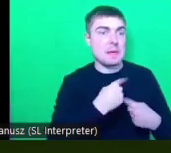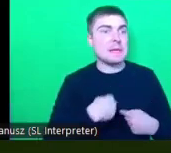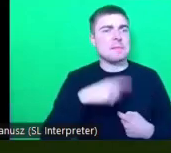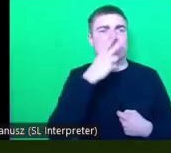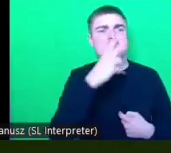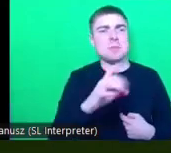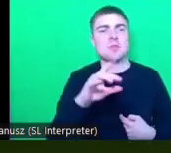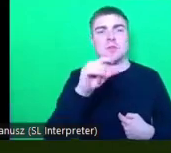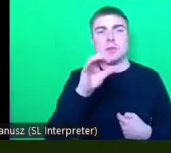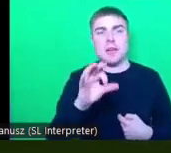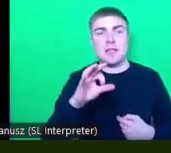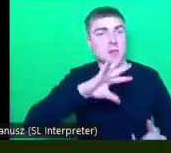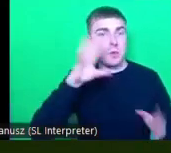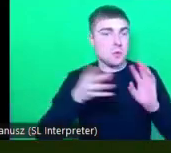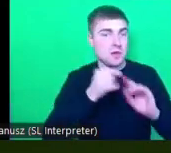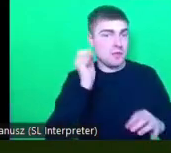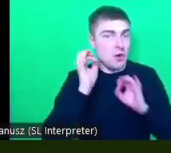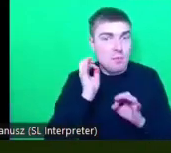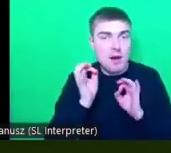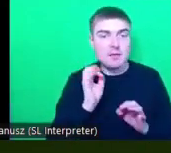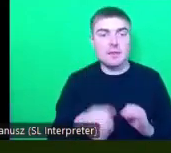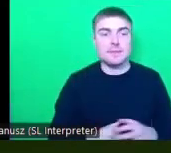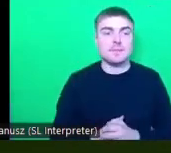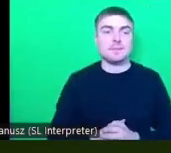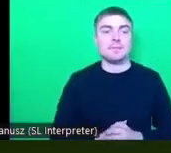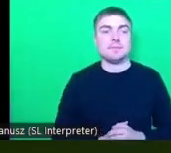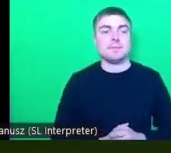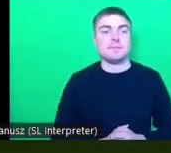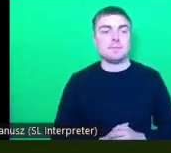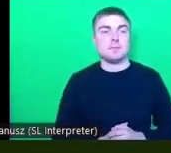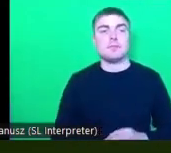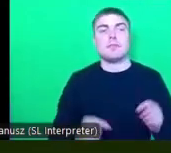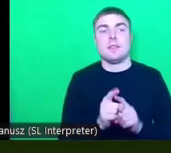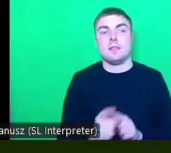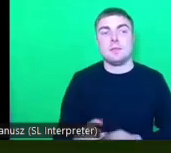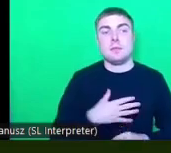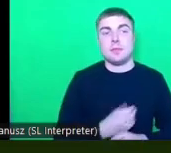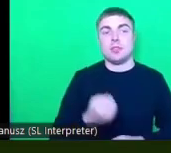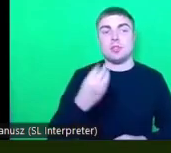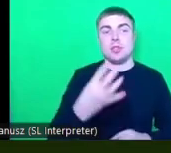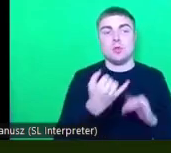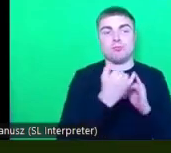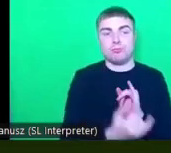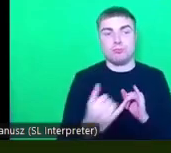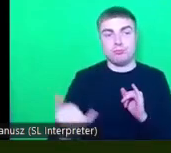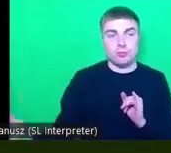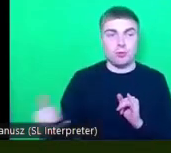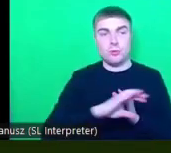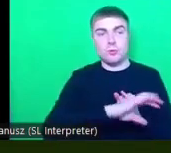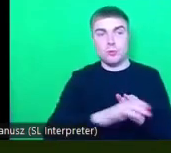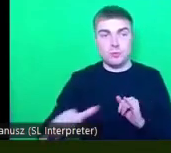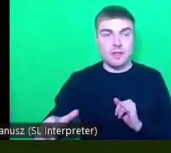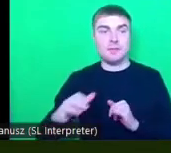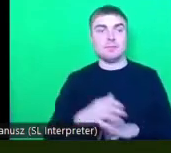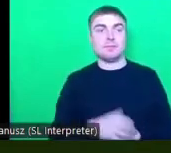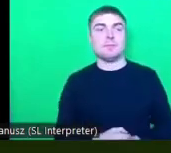divided this consumption time in 4 different categories. So first it was wolf killed, so prey that the wolf killed by themselves. Other cause of